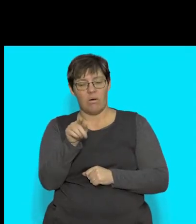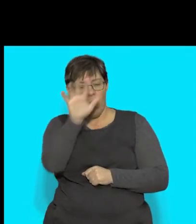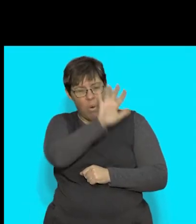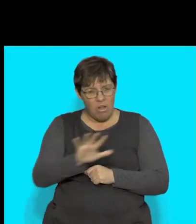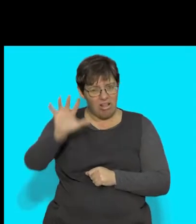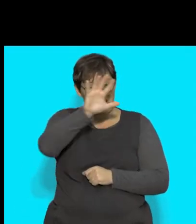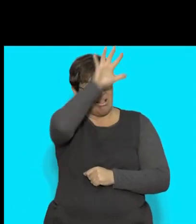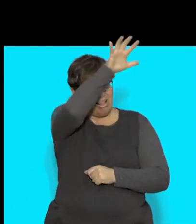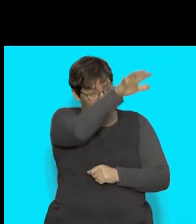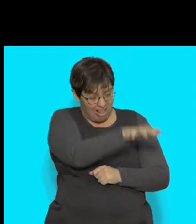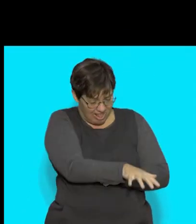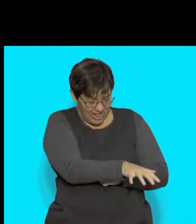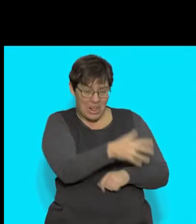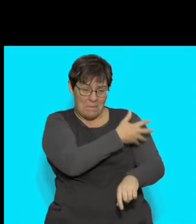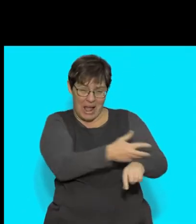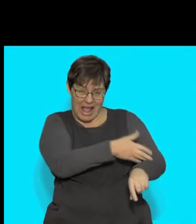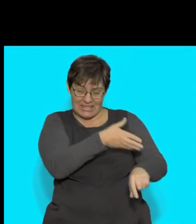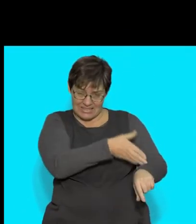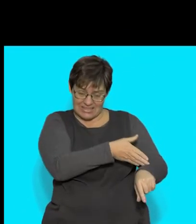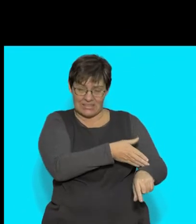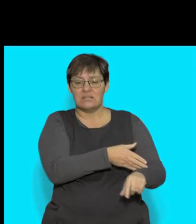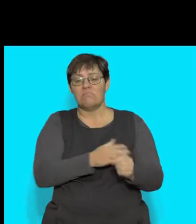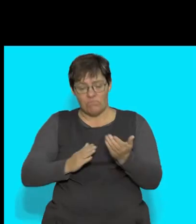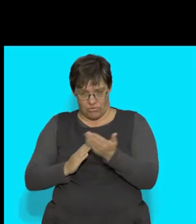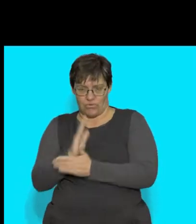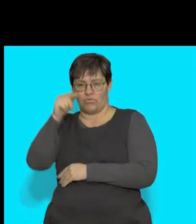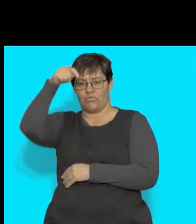nephron. All of this stuff